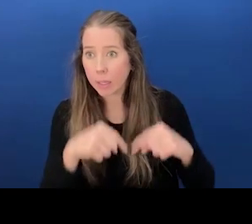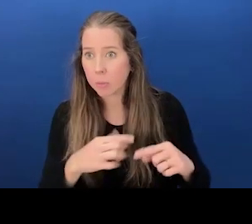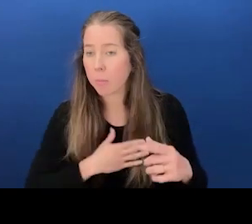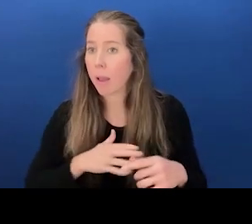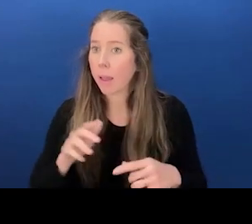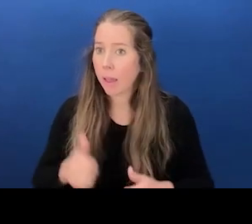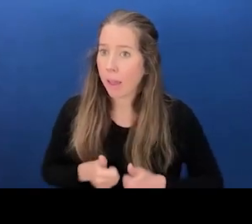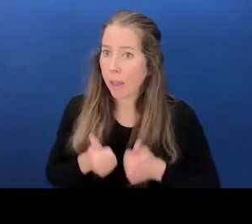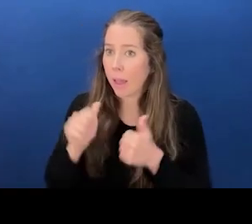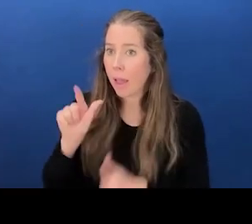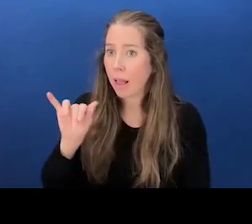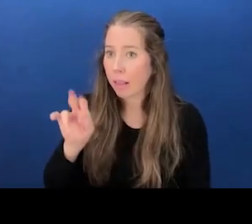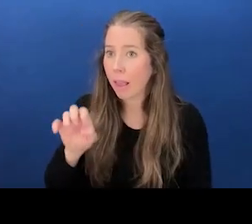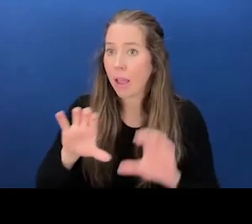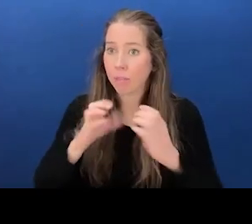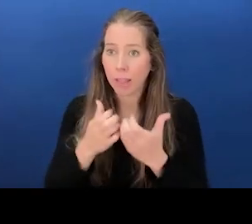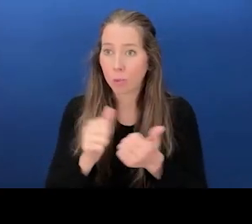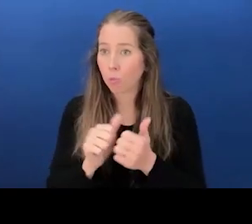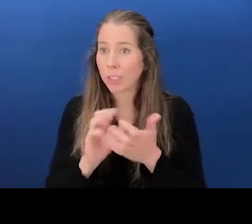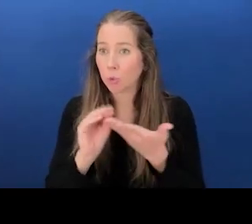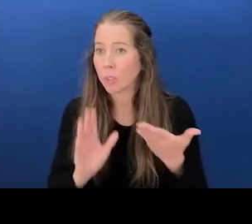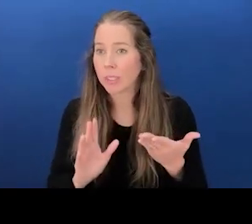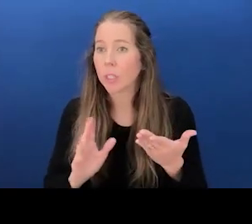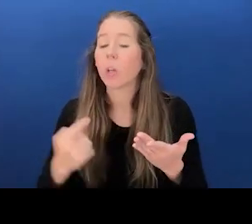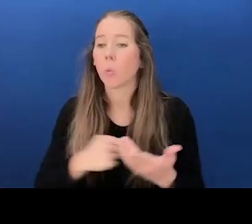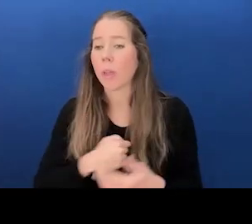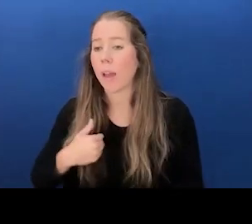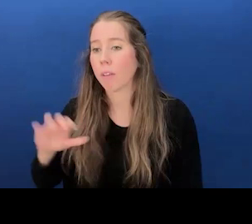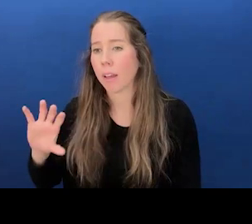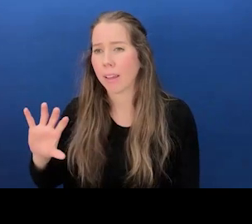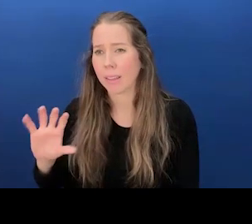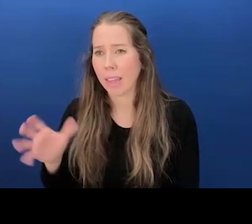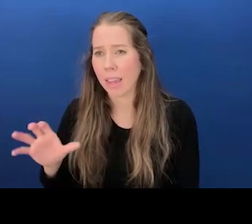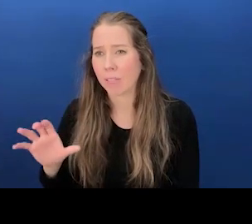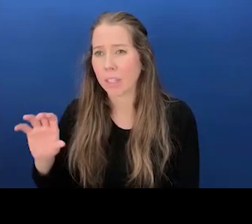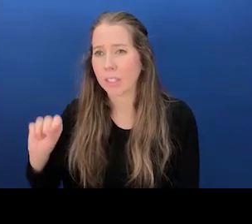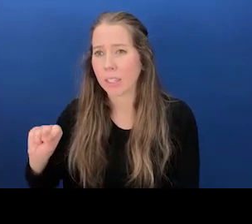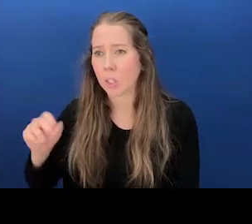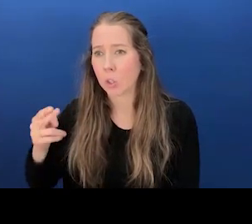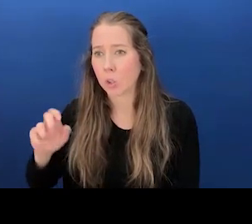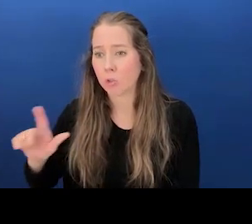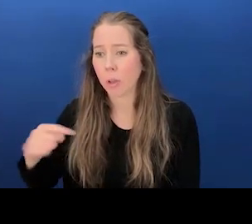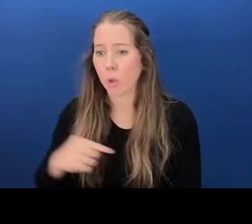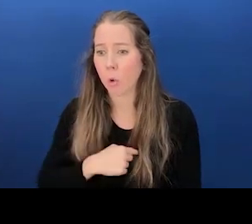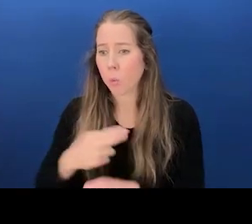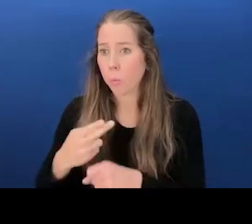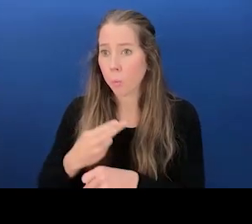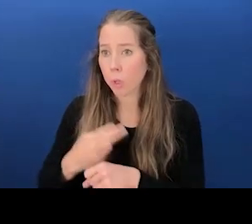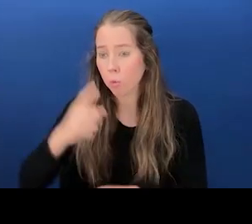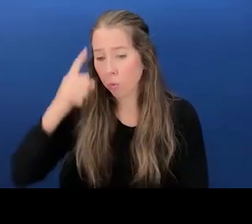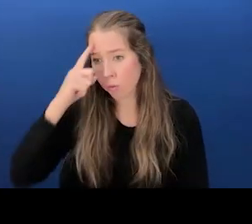with students, we have a Canvas shell that we use for